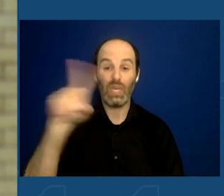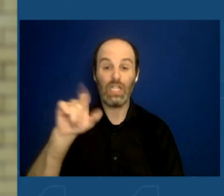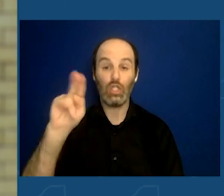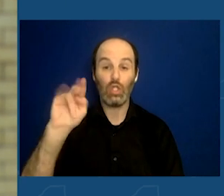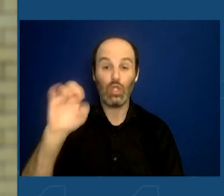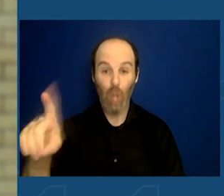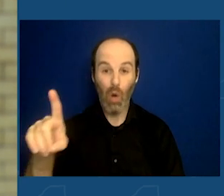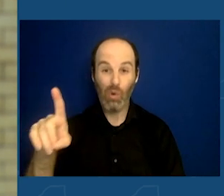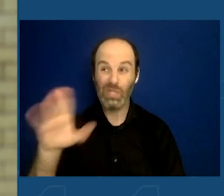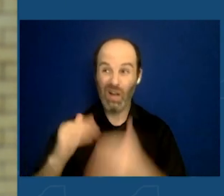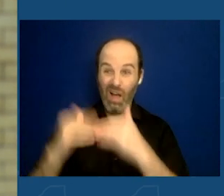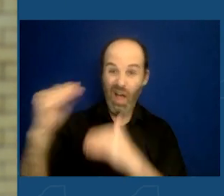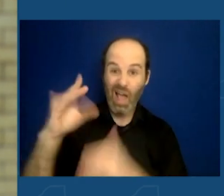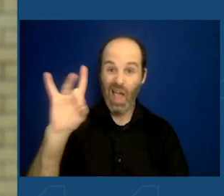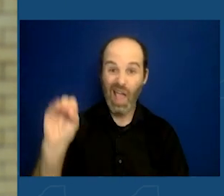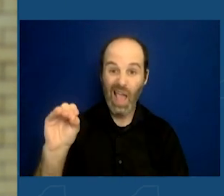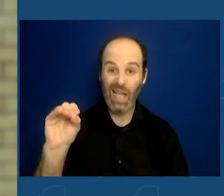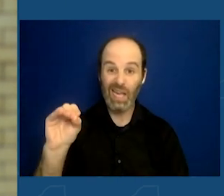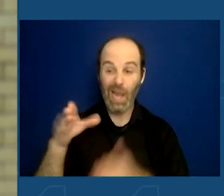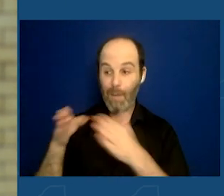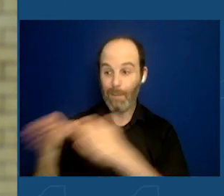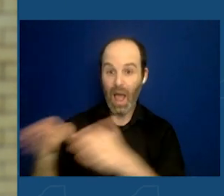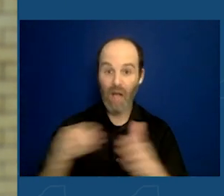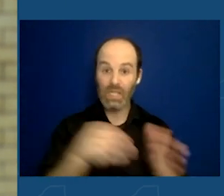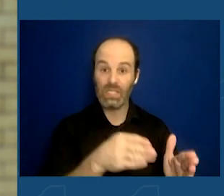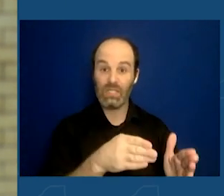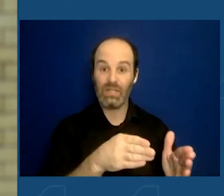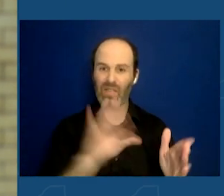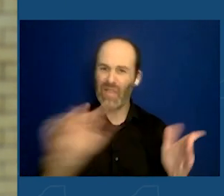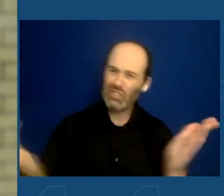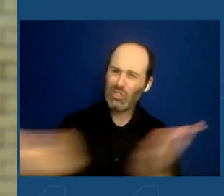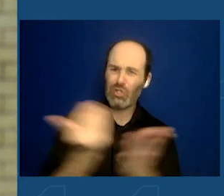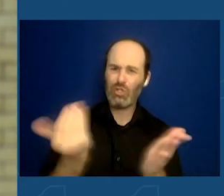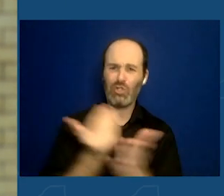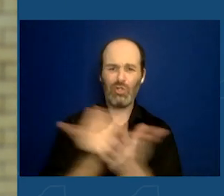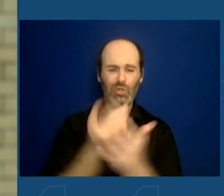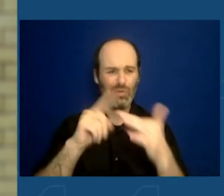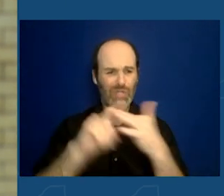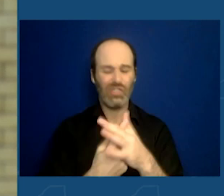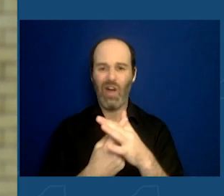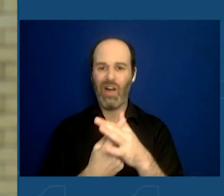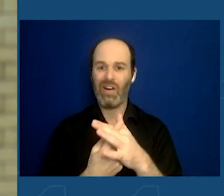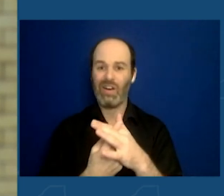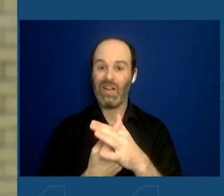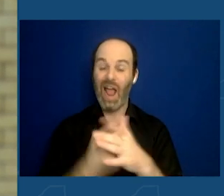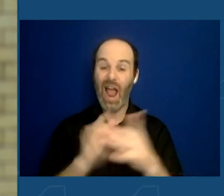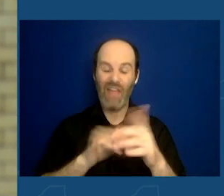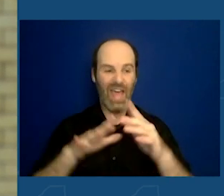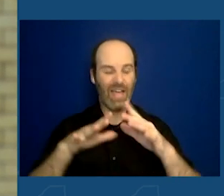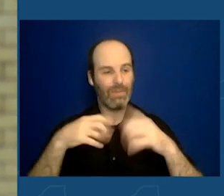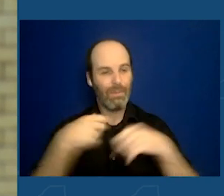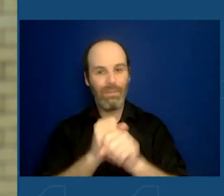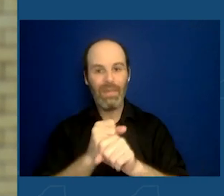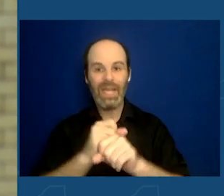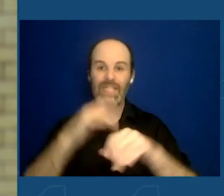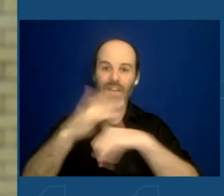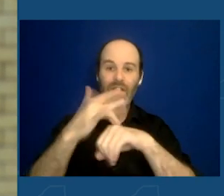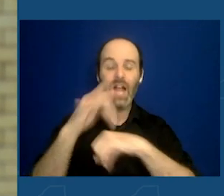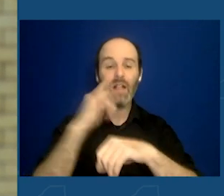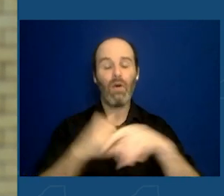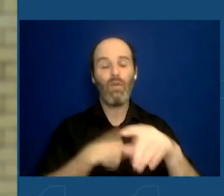is a new start in life. And that'll clear the way for infrastructure improvements in waterfront parks and more